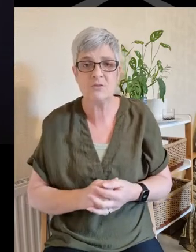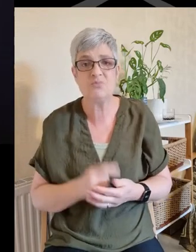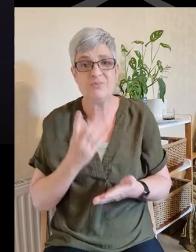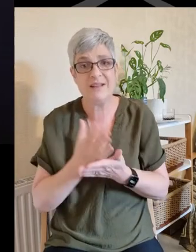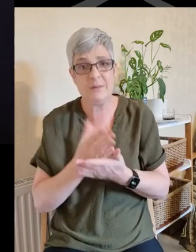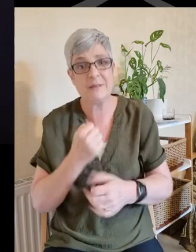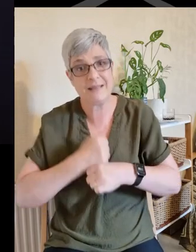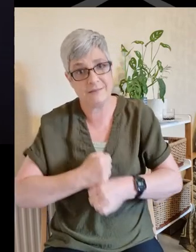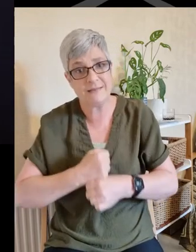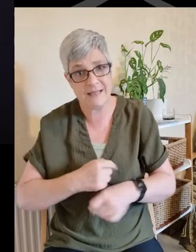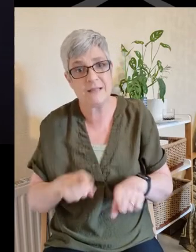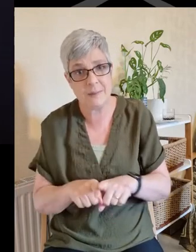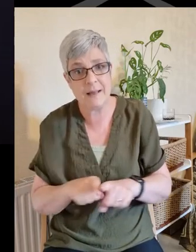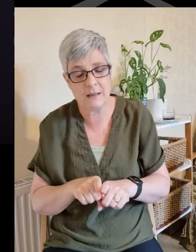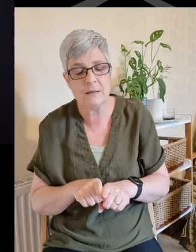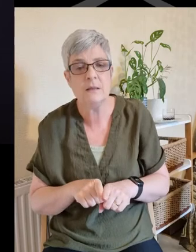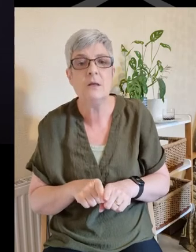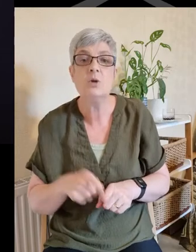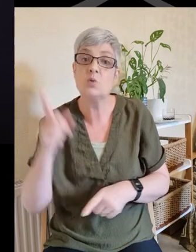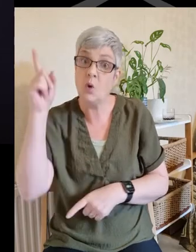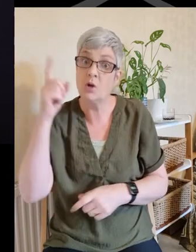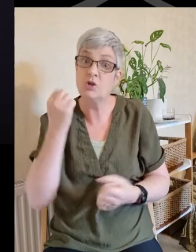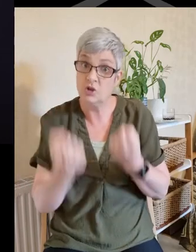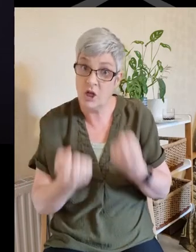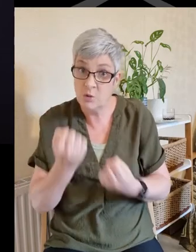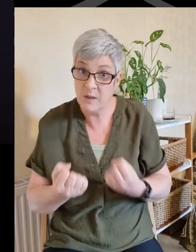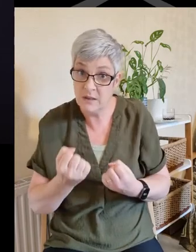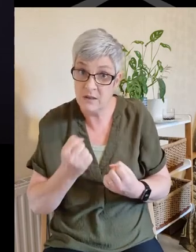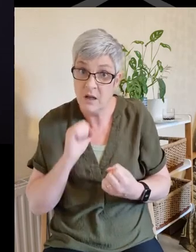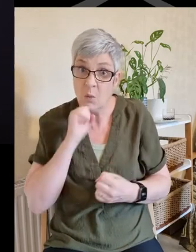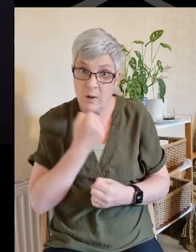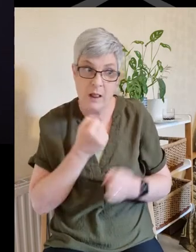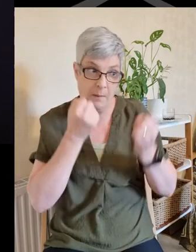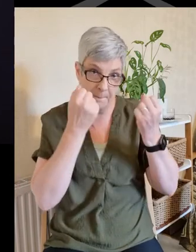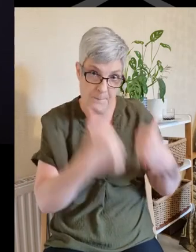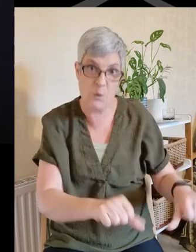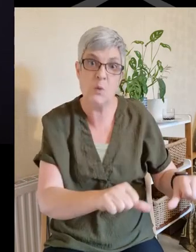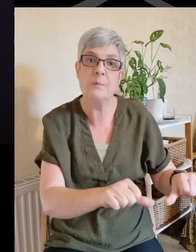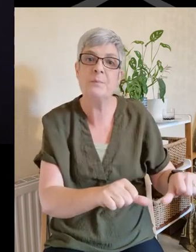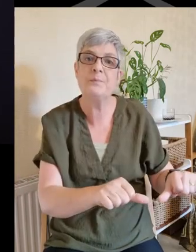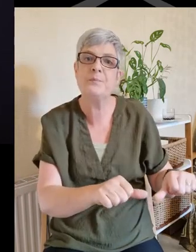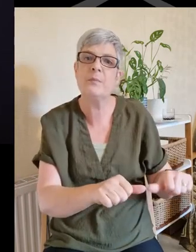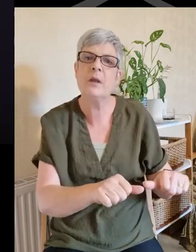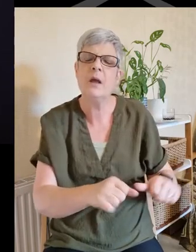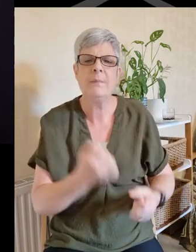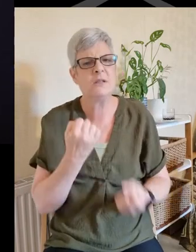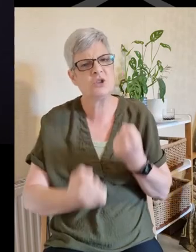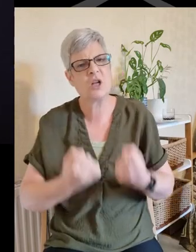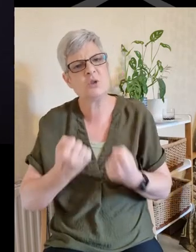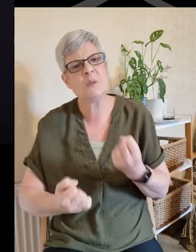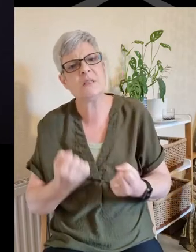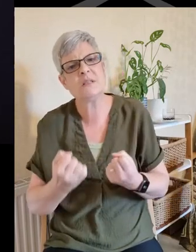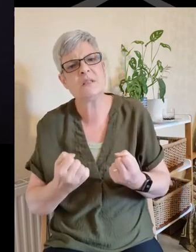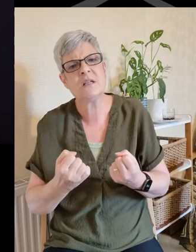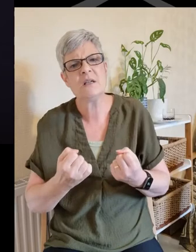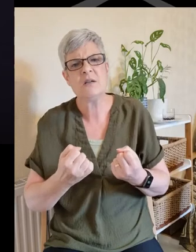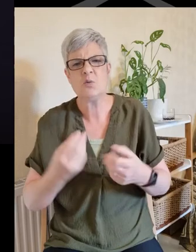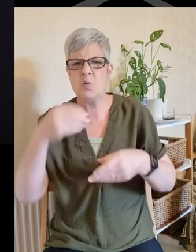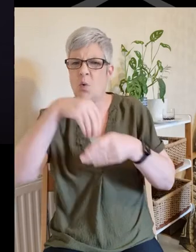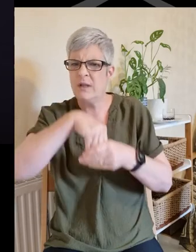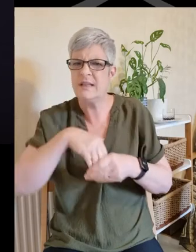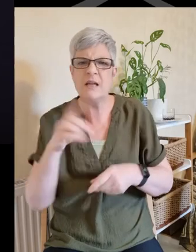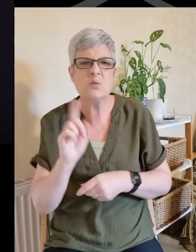And so God's judgment was to fall. But again, this judgment was in the context of the wider salvation